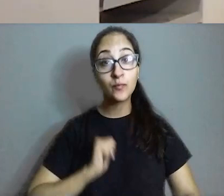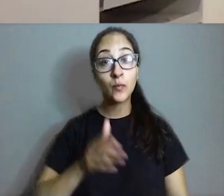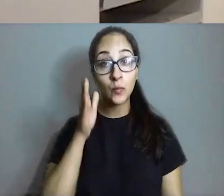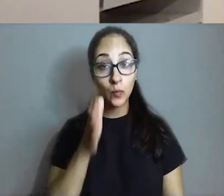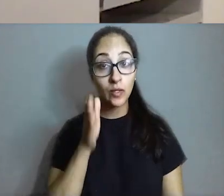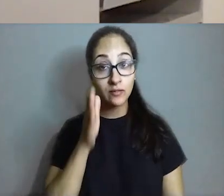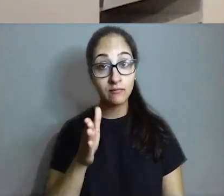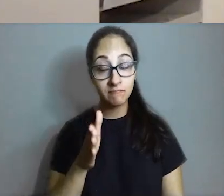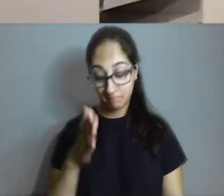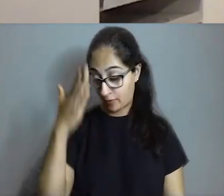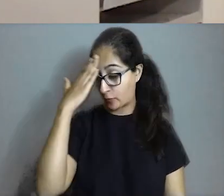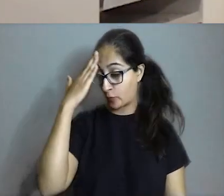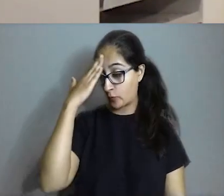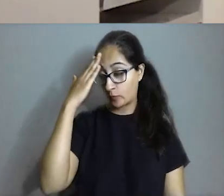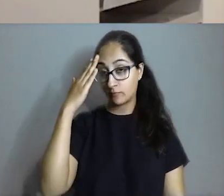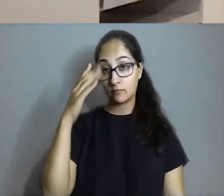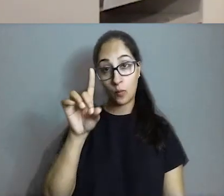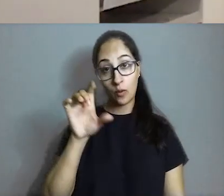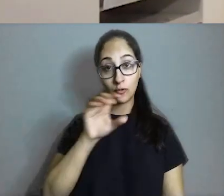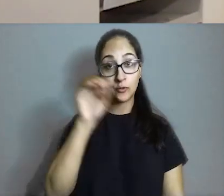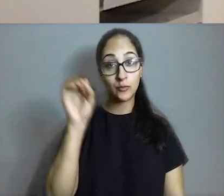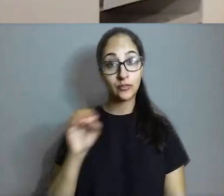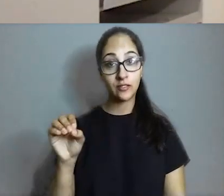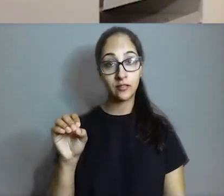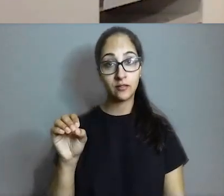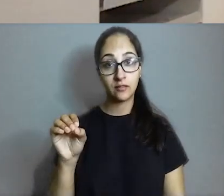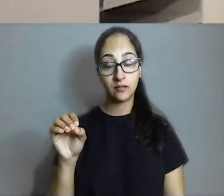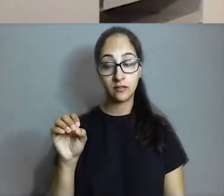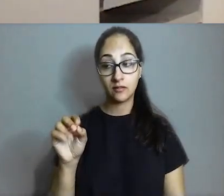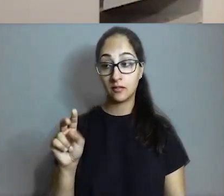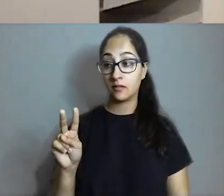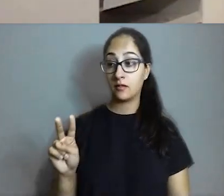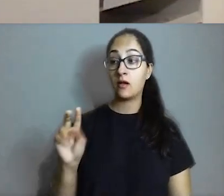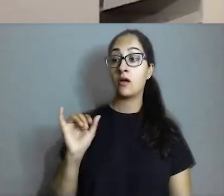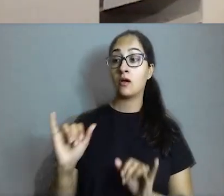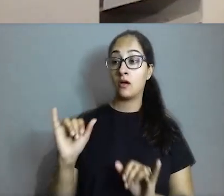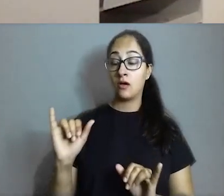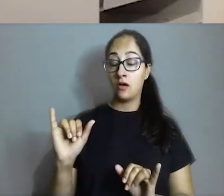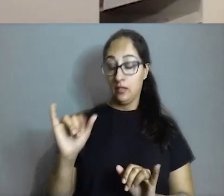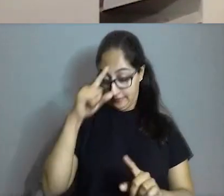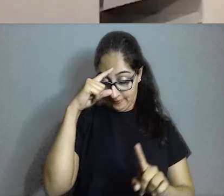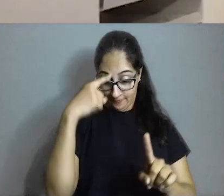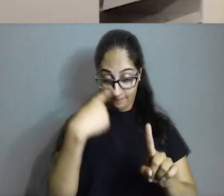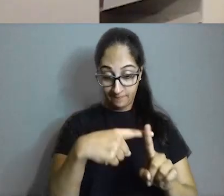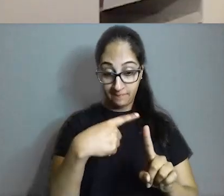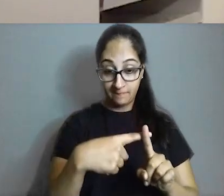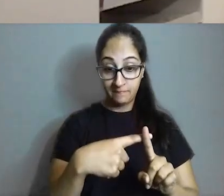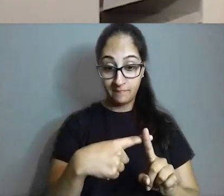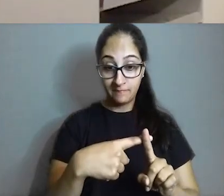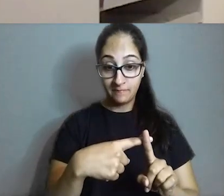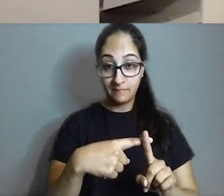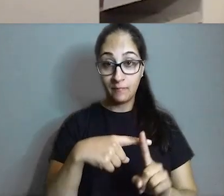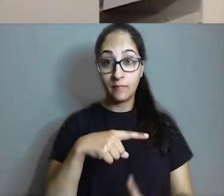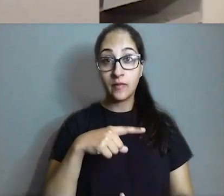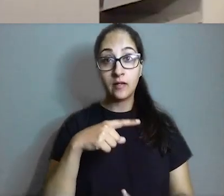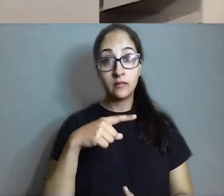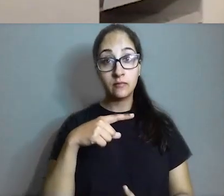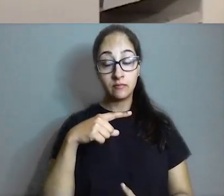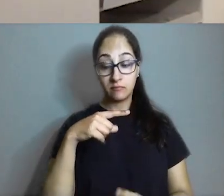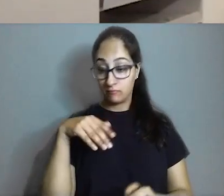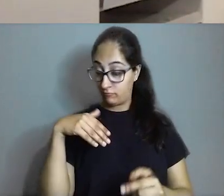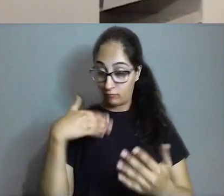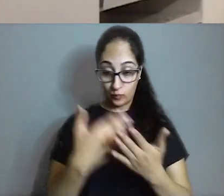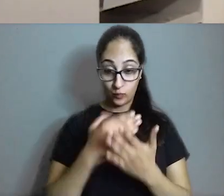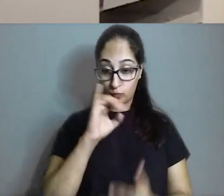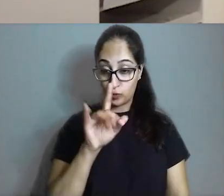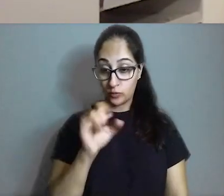this faith that they would be able to share our work with the Imam and with the Jamaat. And when the day